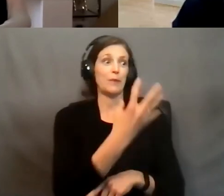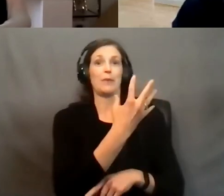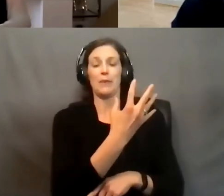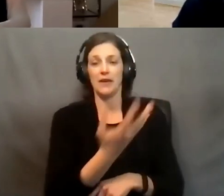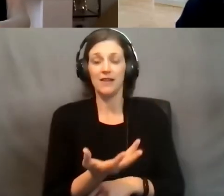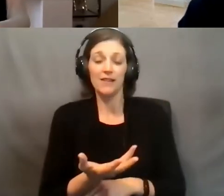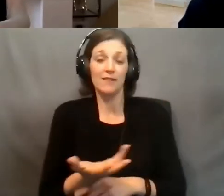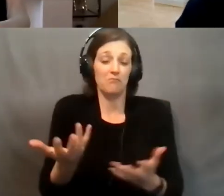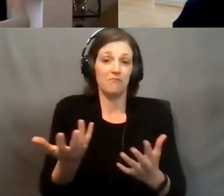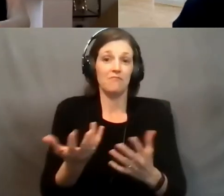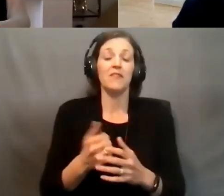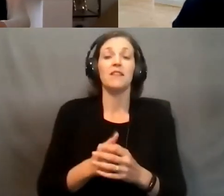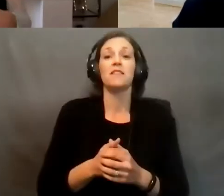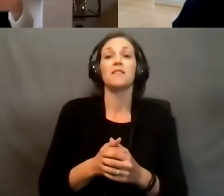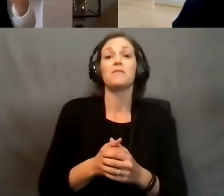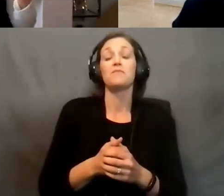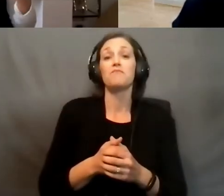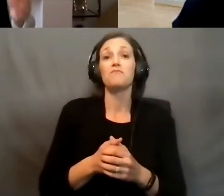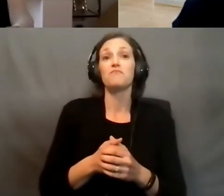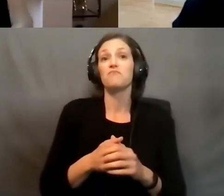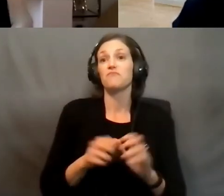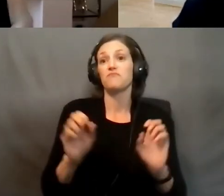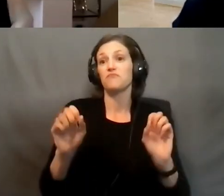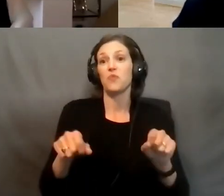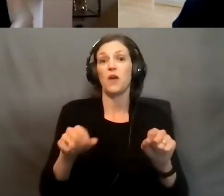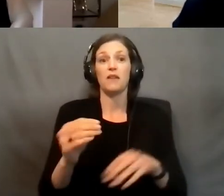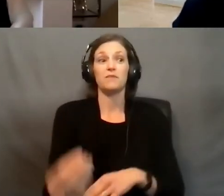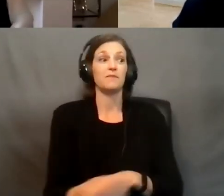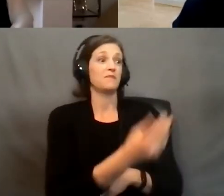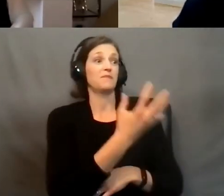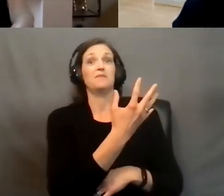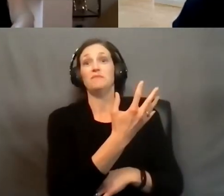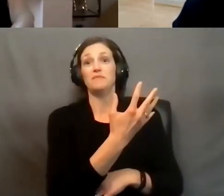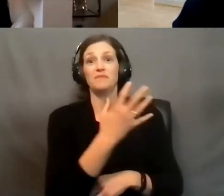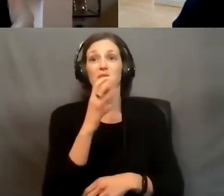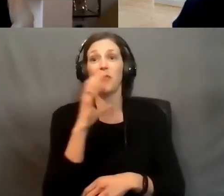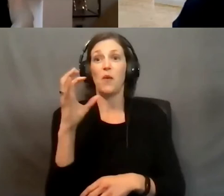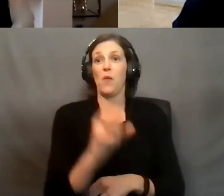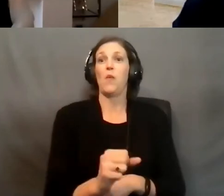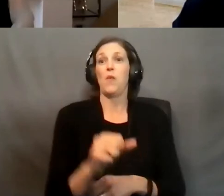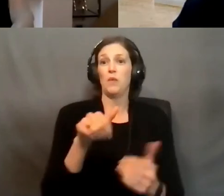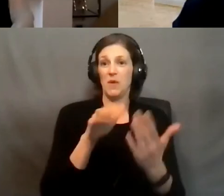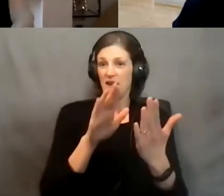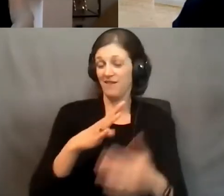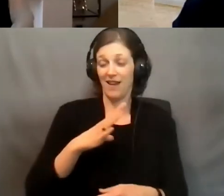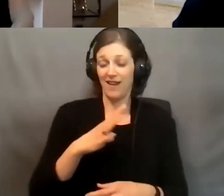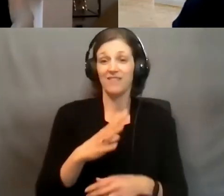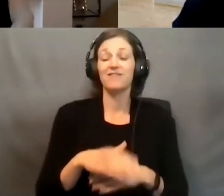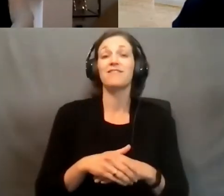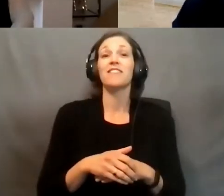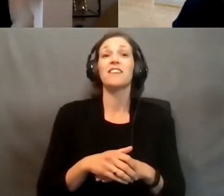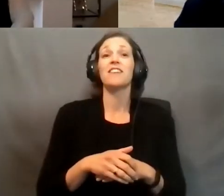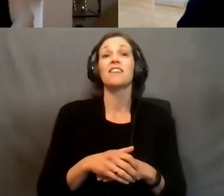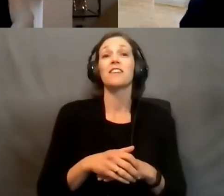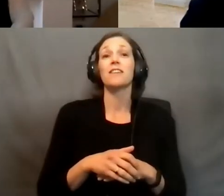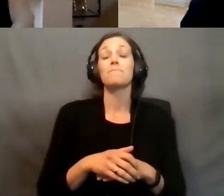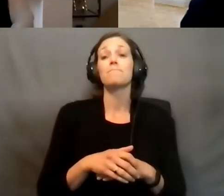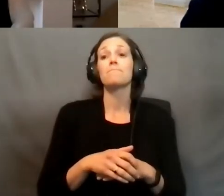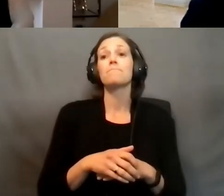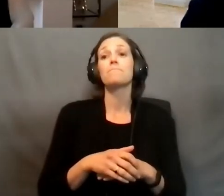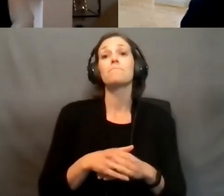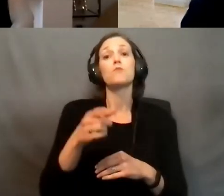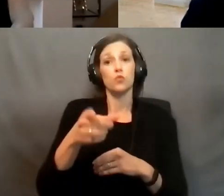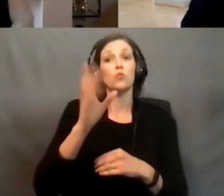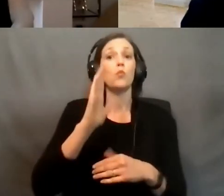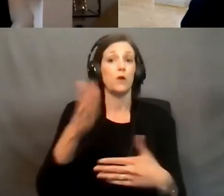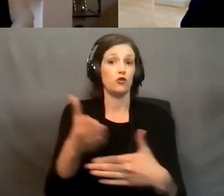it on a screen, you can bring up your old transparencies and that would be something you would share